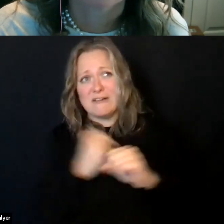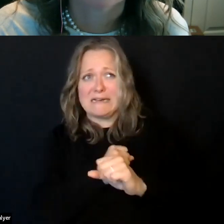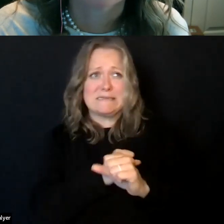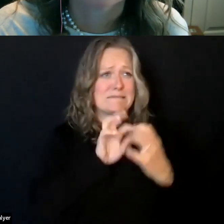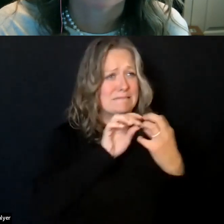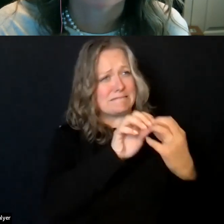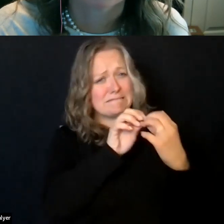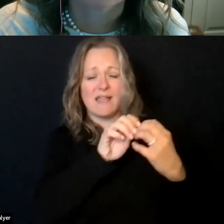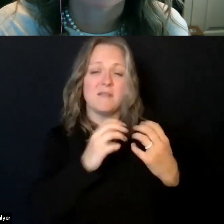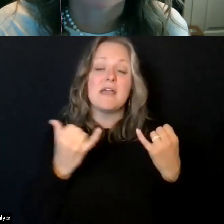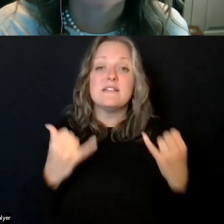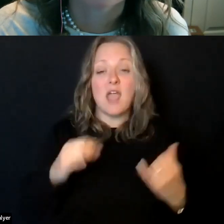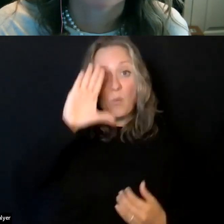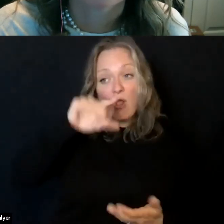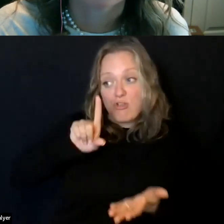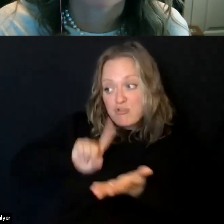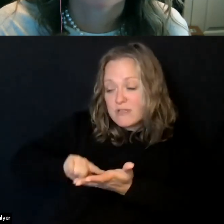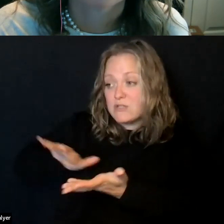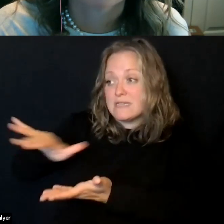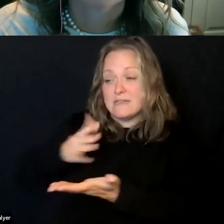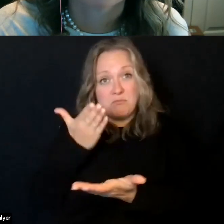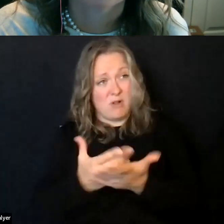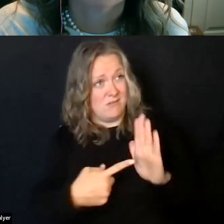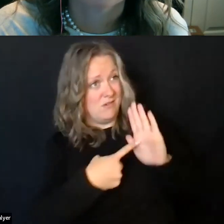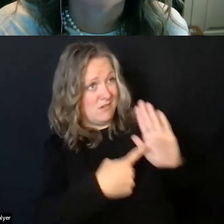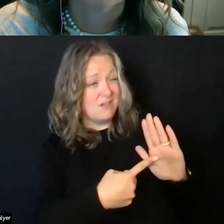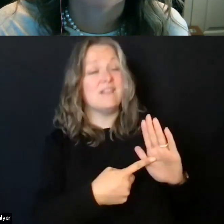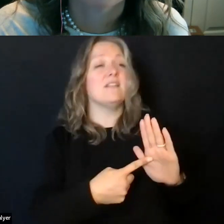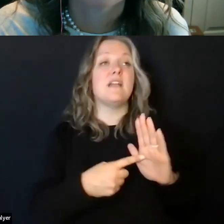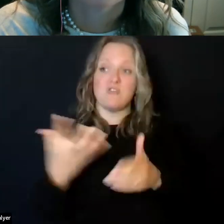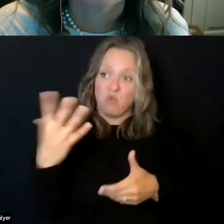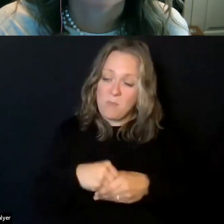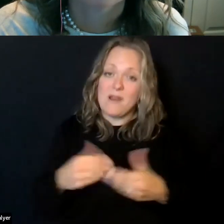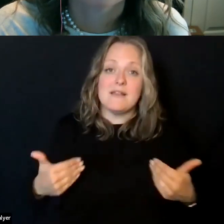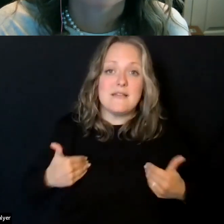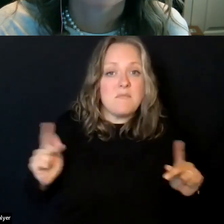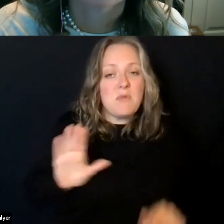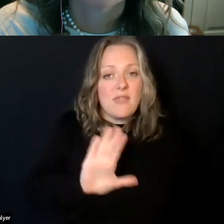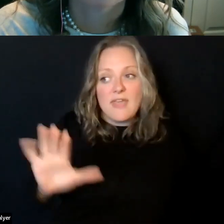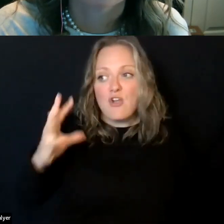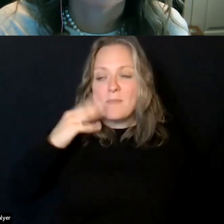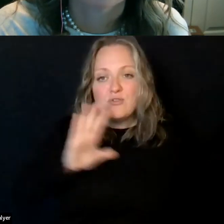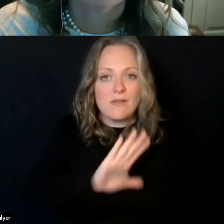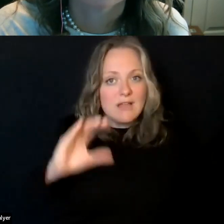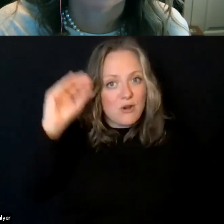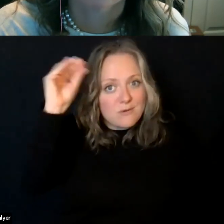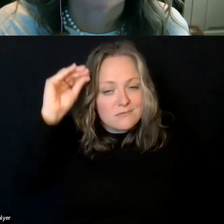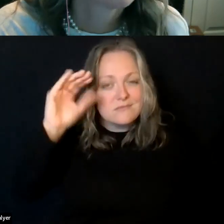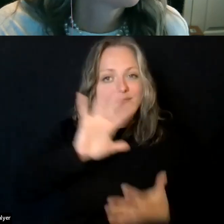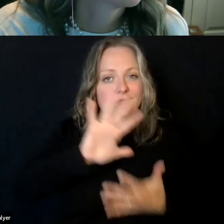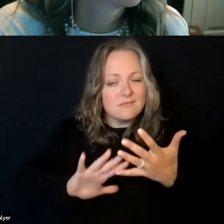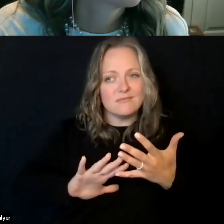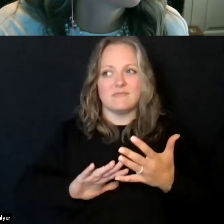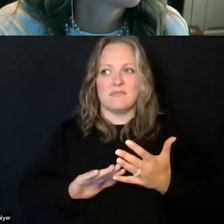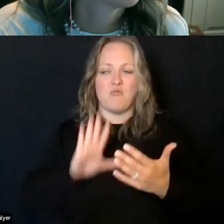research, because of everything that's out there, that this is going to make Youth Thrive way more successful So we're really grateful to